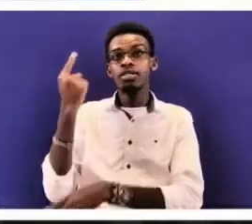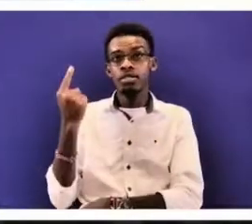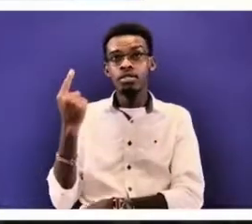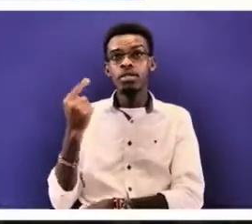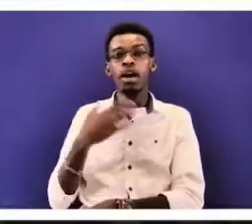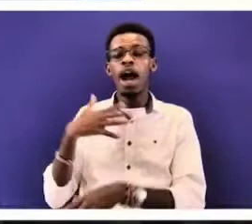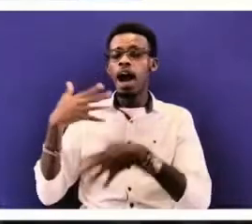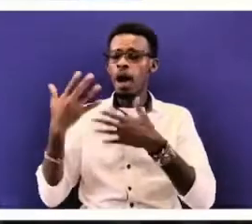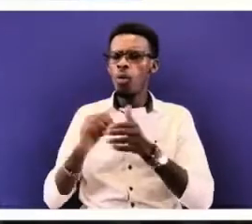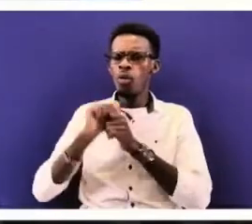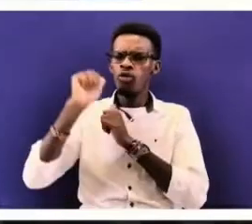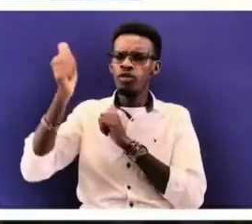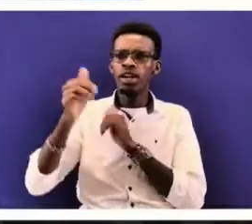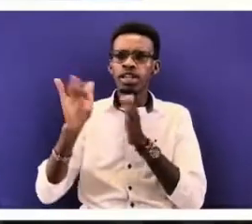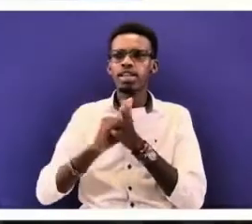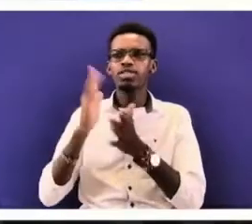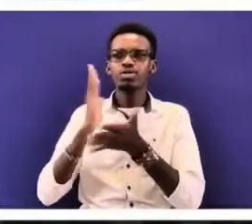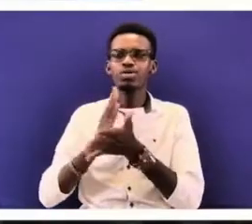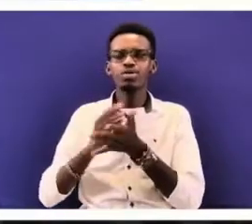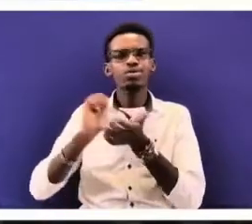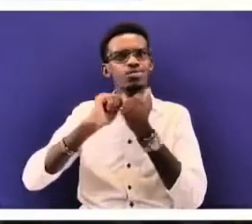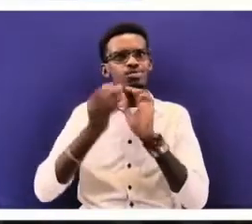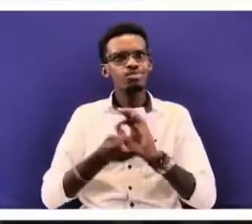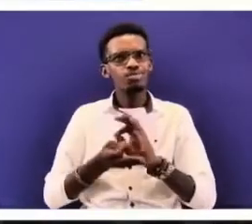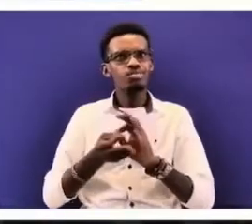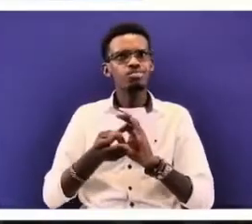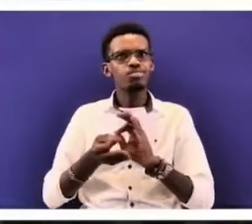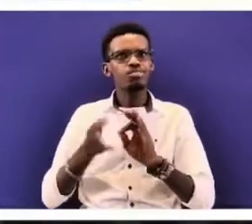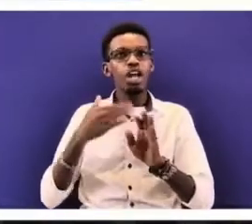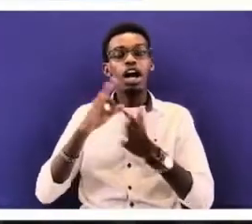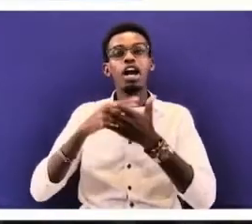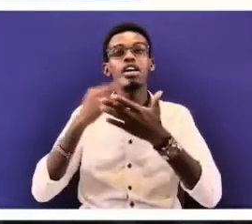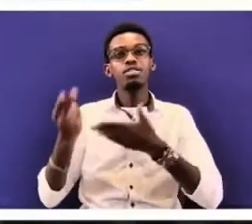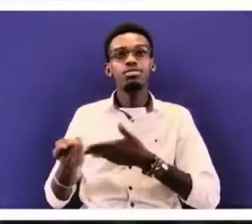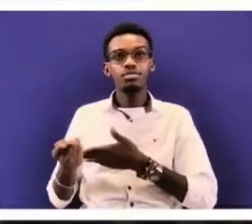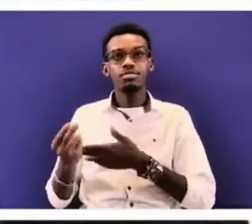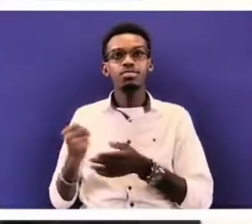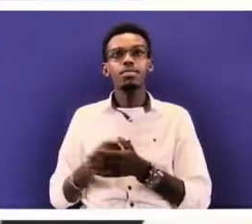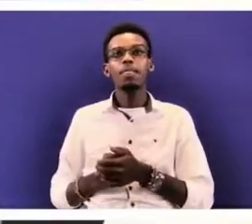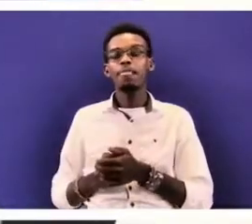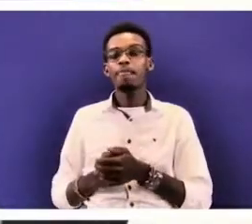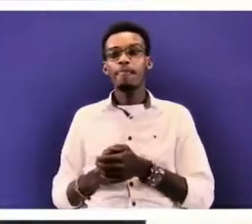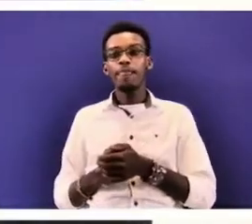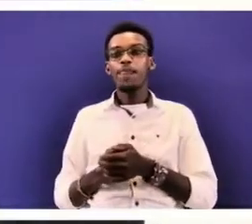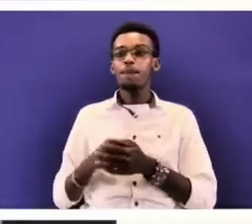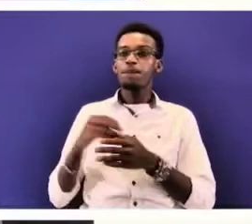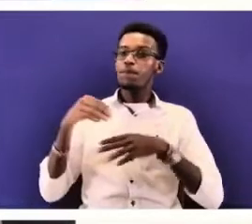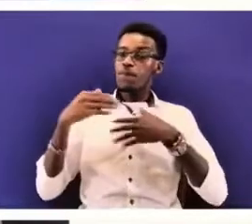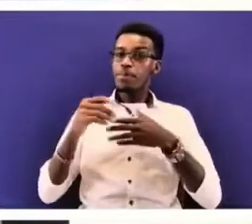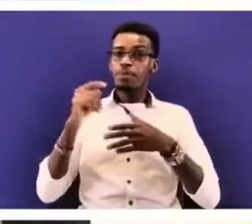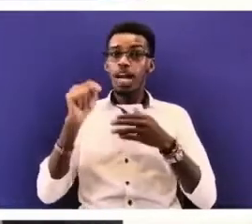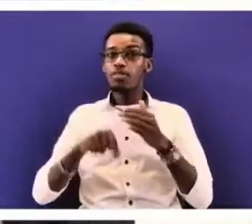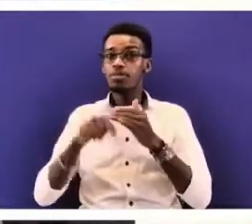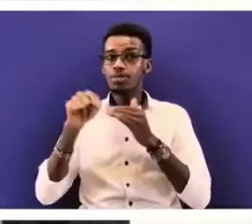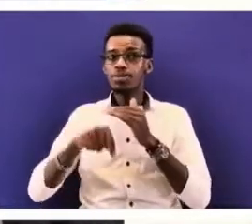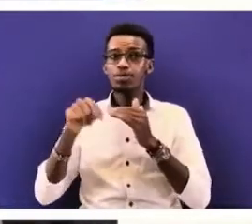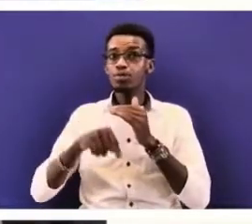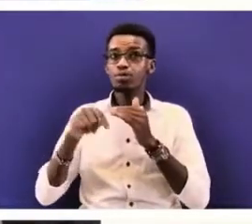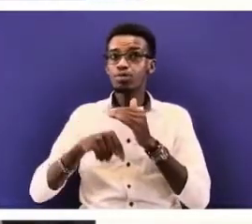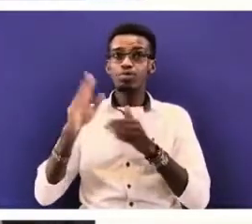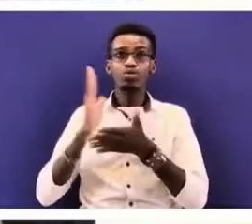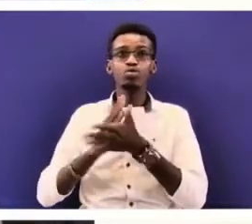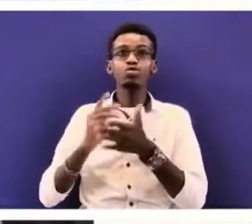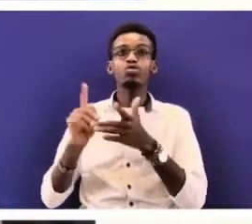how far, in some translations, you have fallen. How deep you have fallen from the